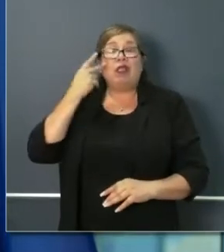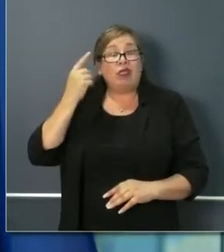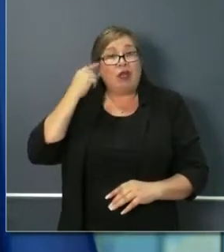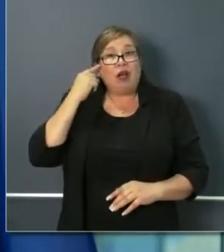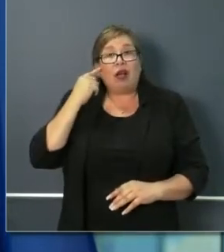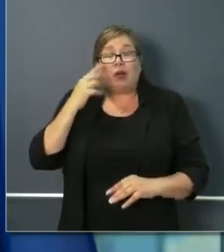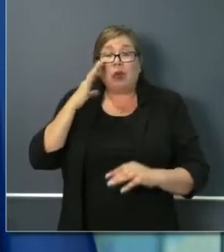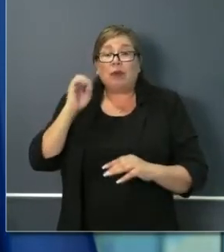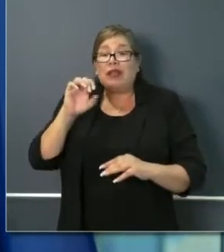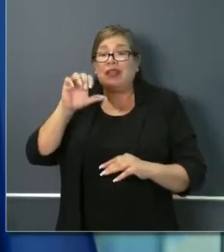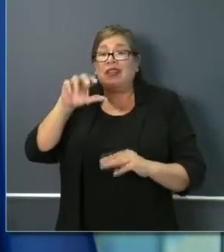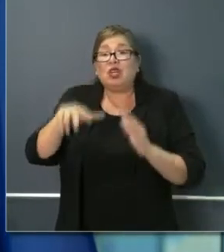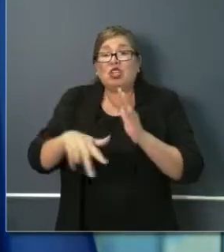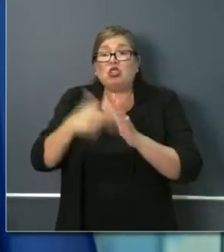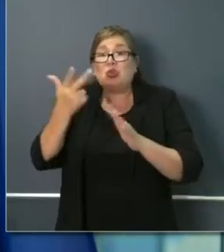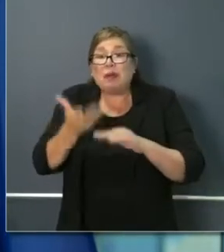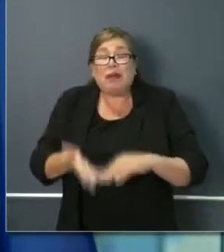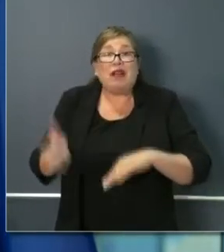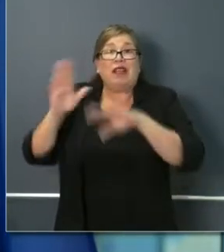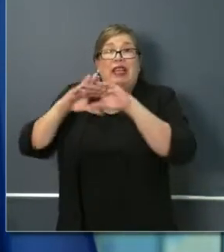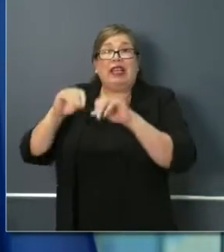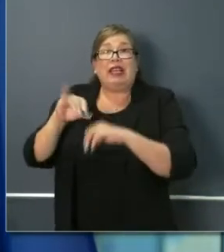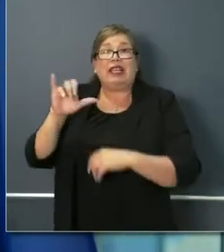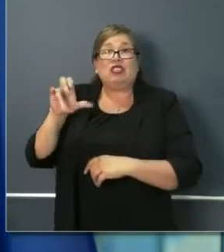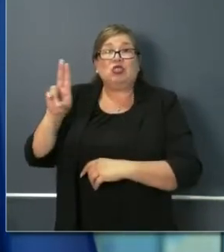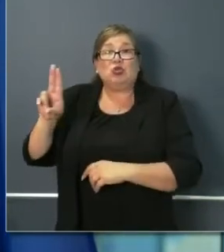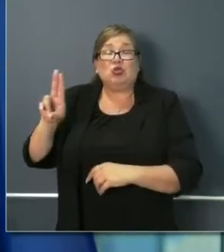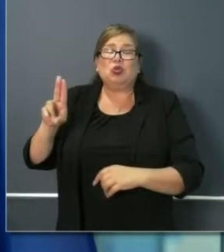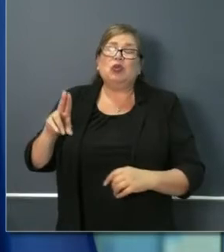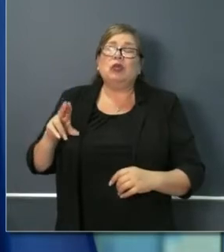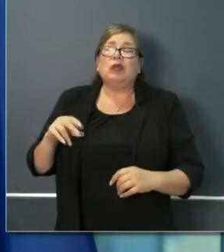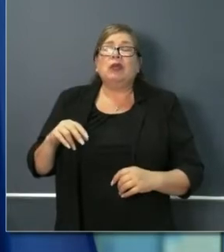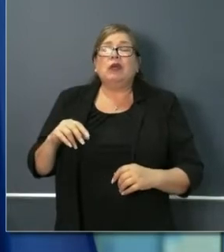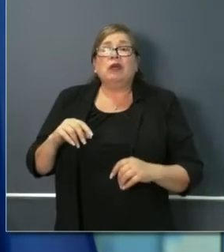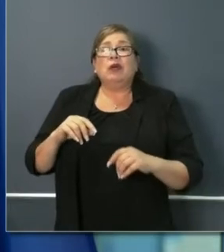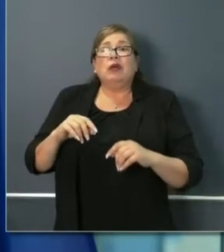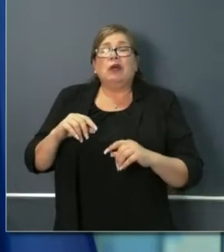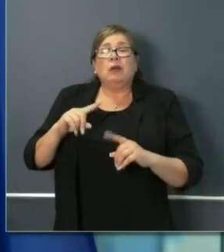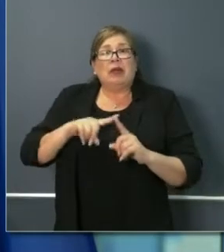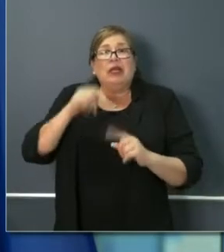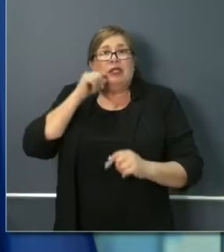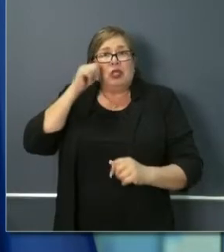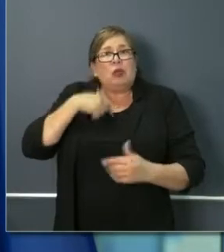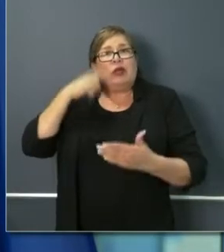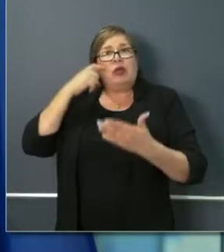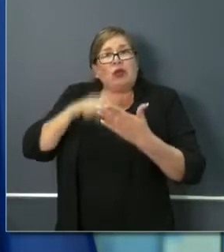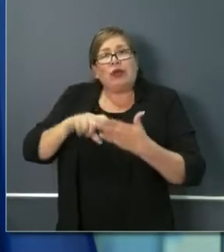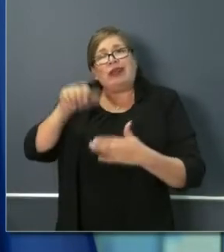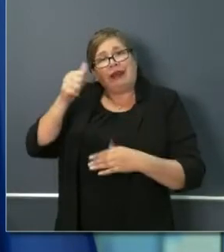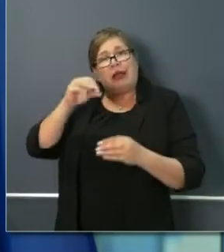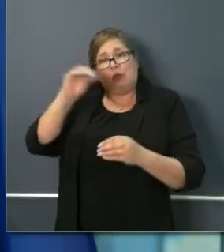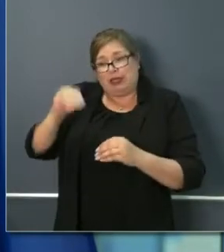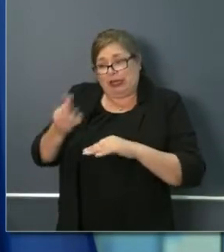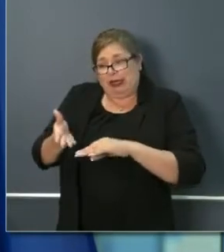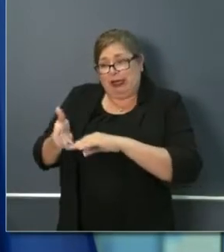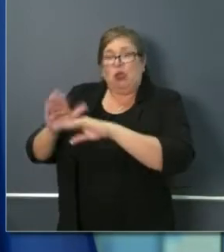10% reduction, or down 10% increase, forgive me, yesterday, but it just shows you the dynamic nature.